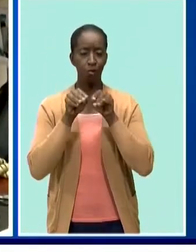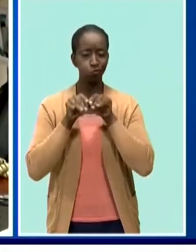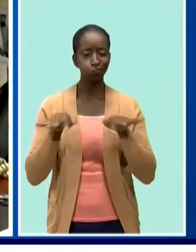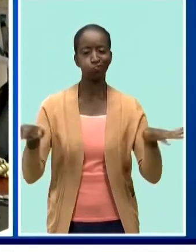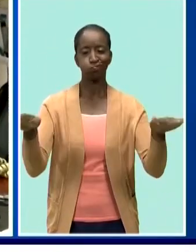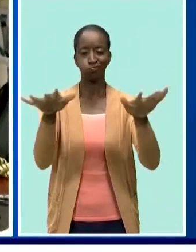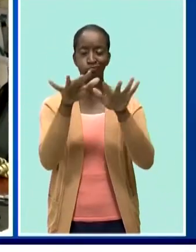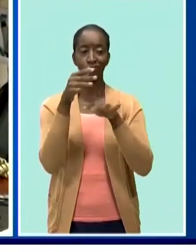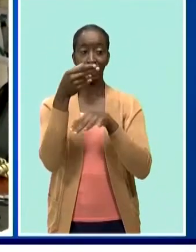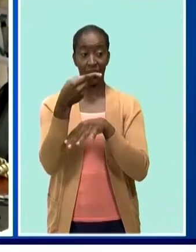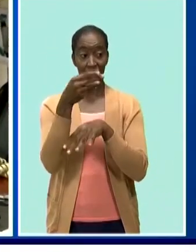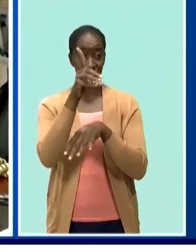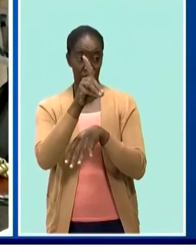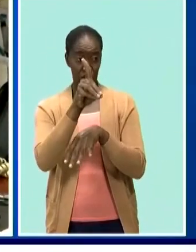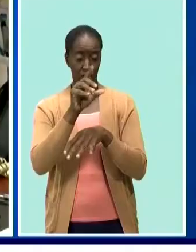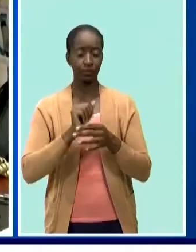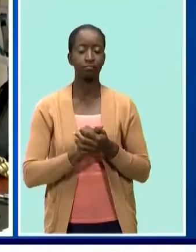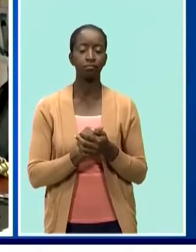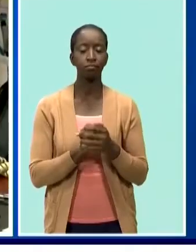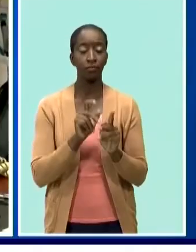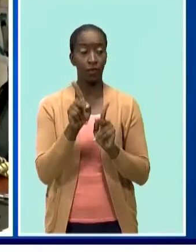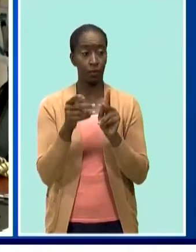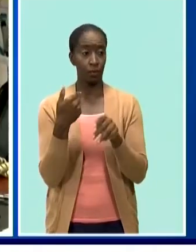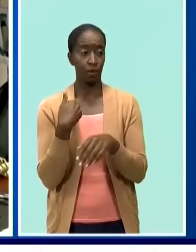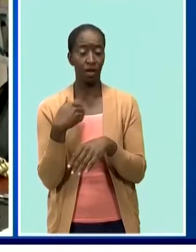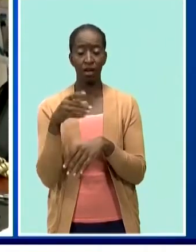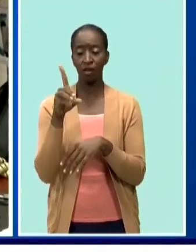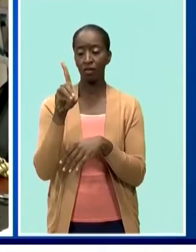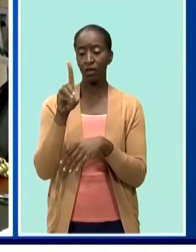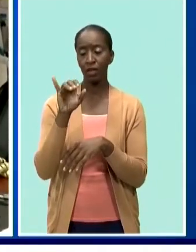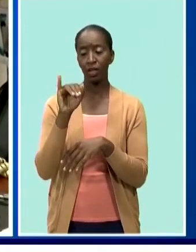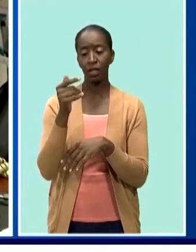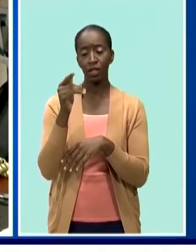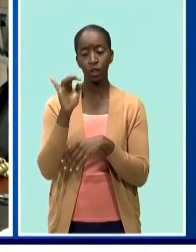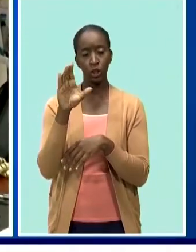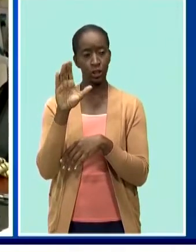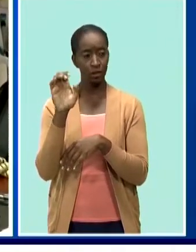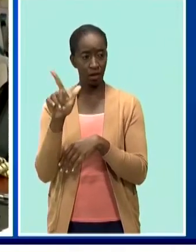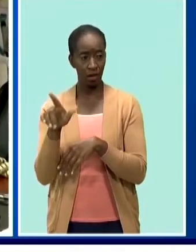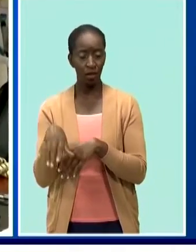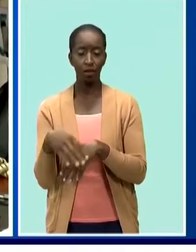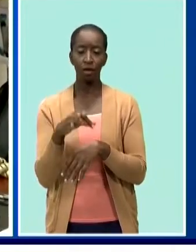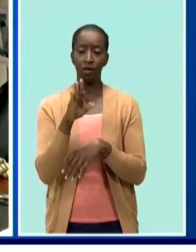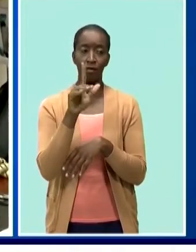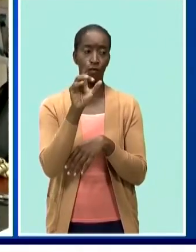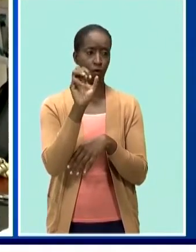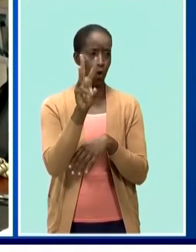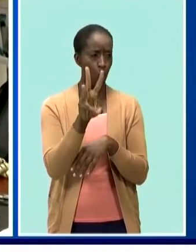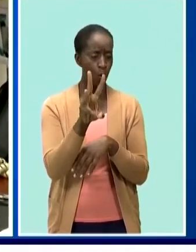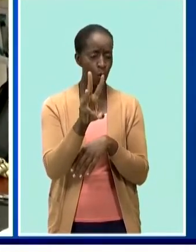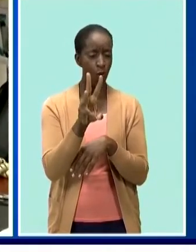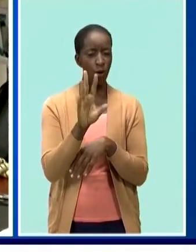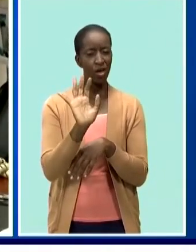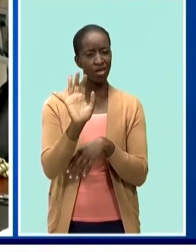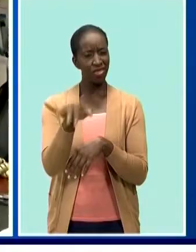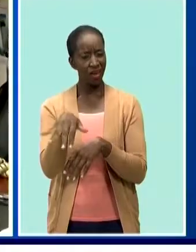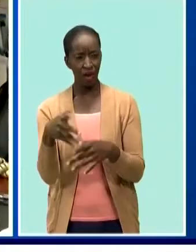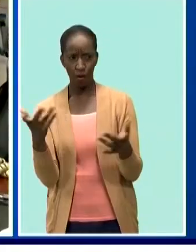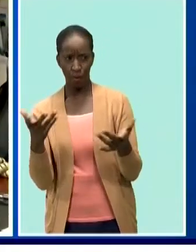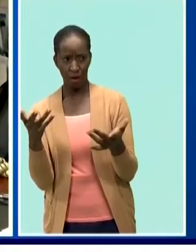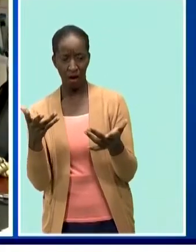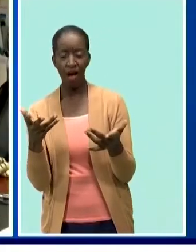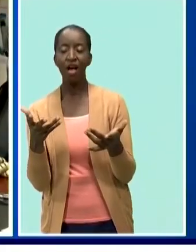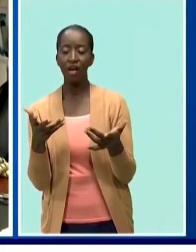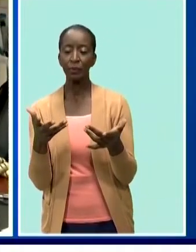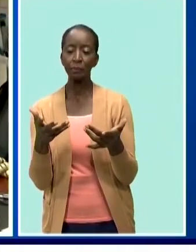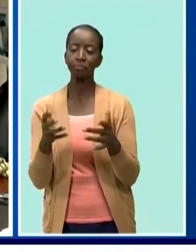such as Digicel and Flow will be seeing the old feed, which is the analog feed. So